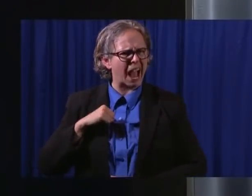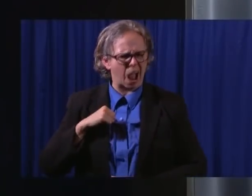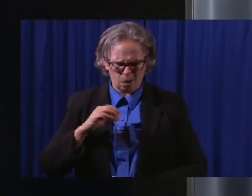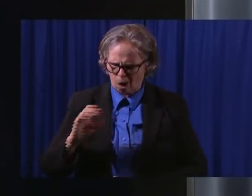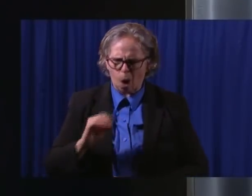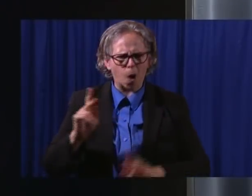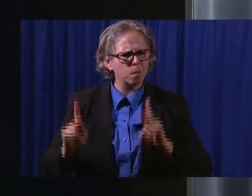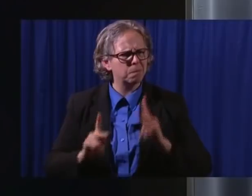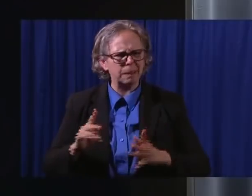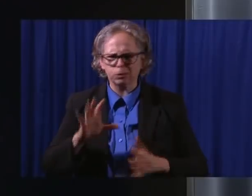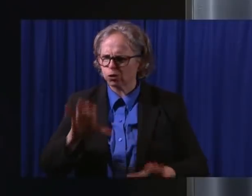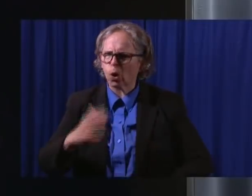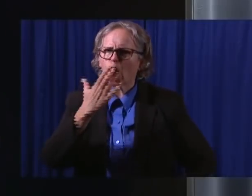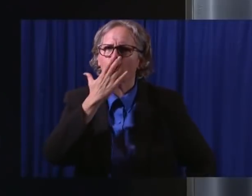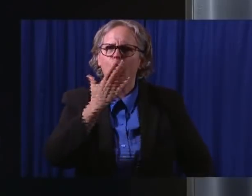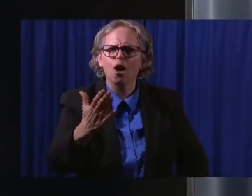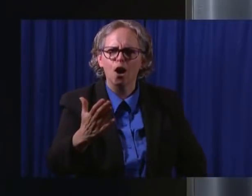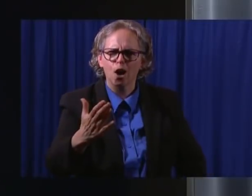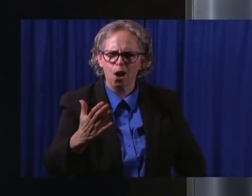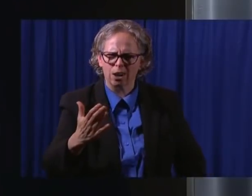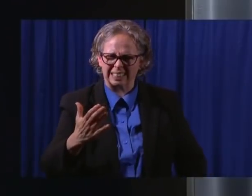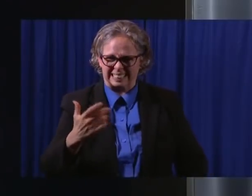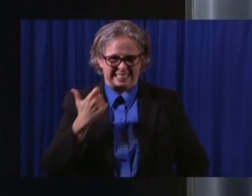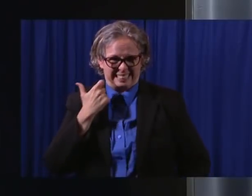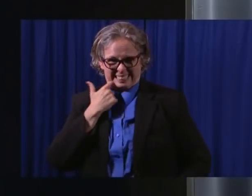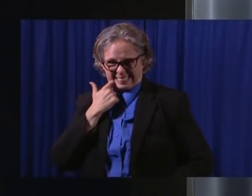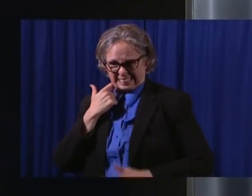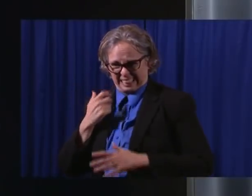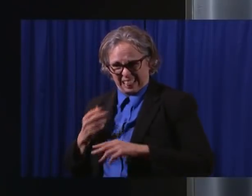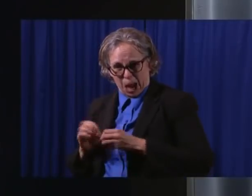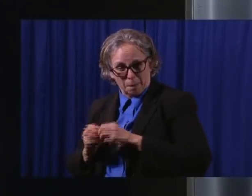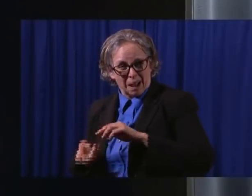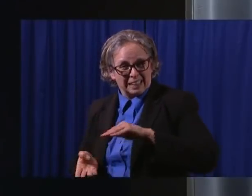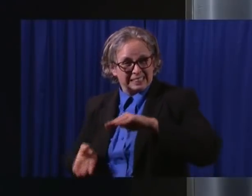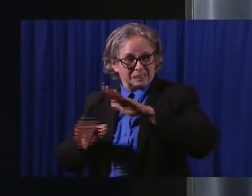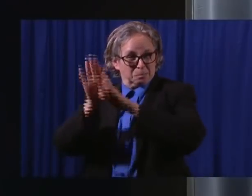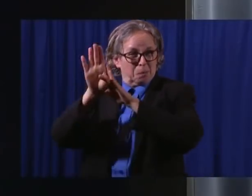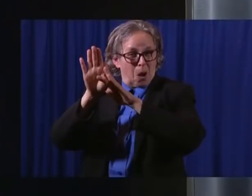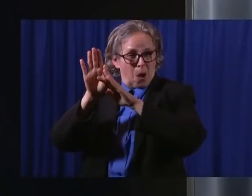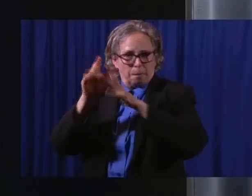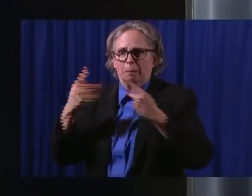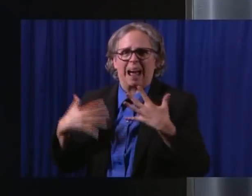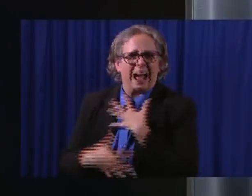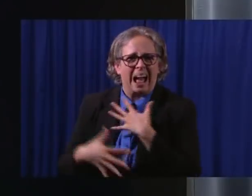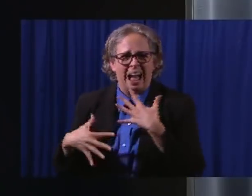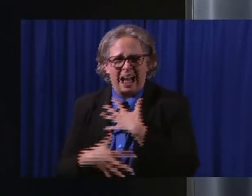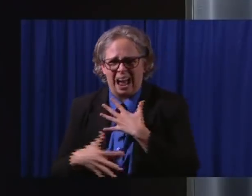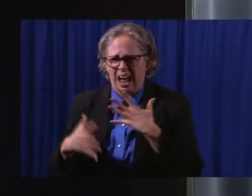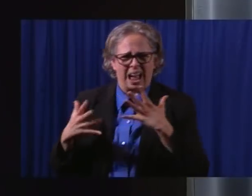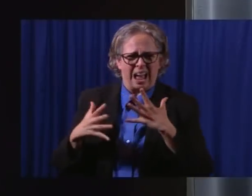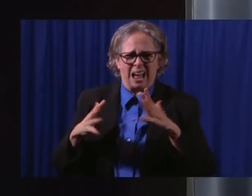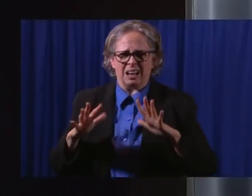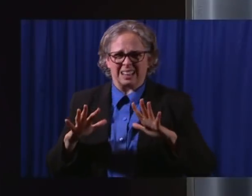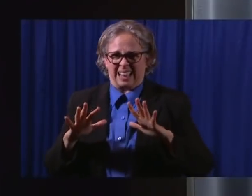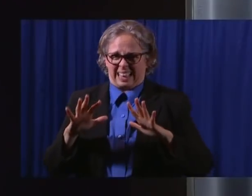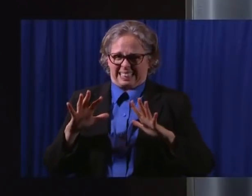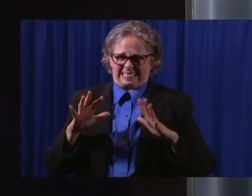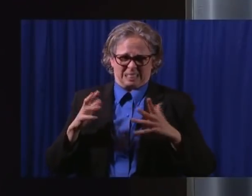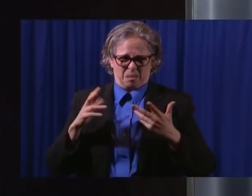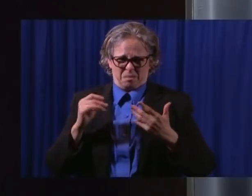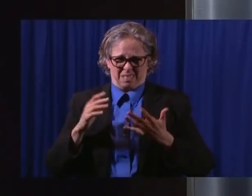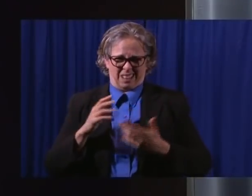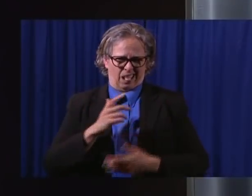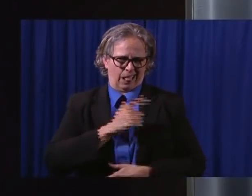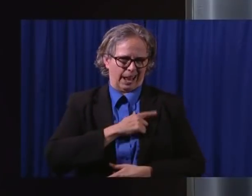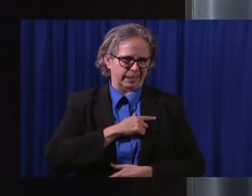been spiking as a result, I believe, of not staying diligent as we had been earlier in the process.